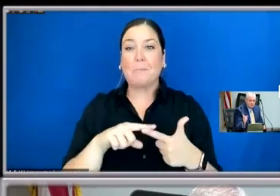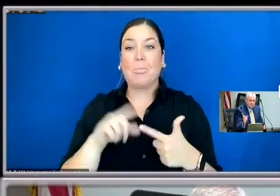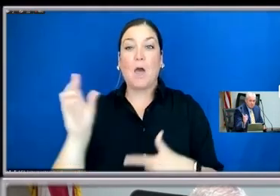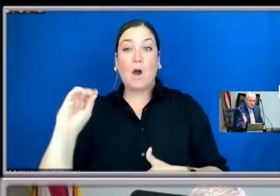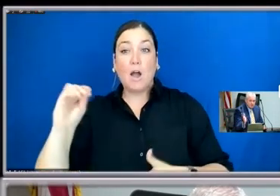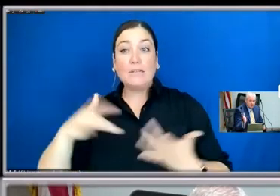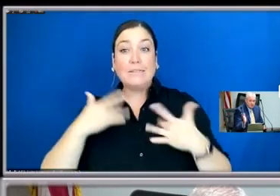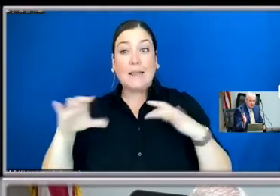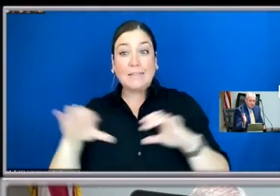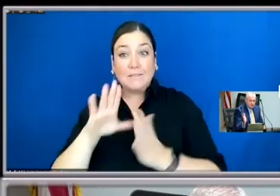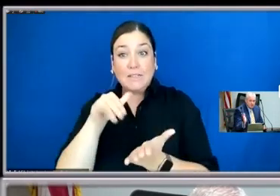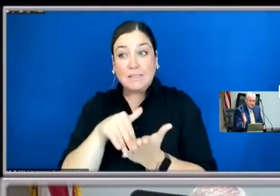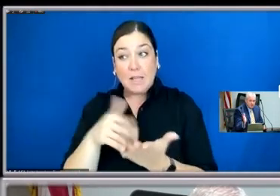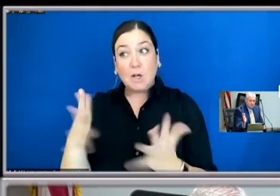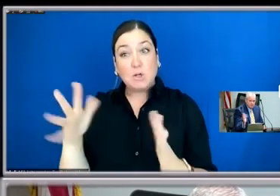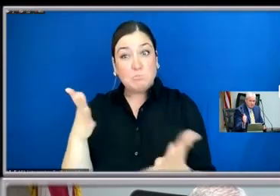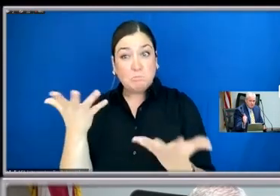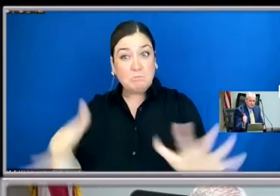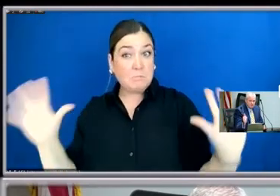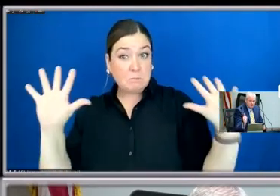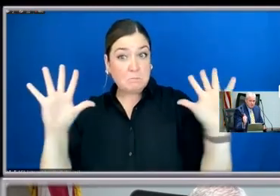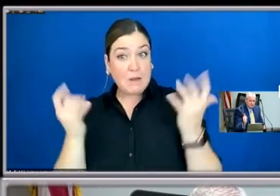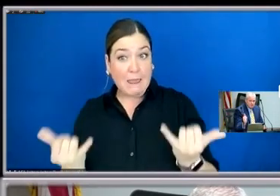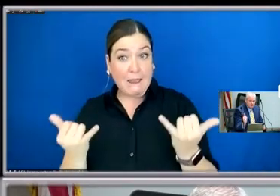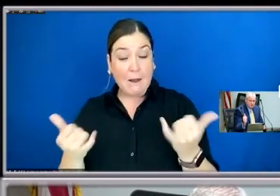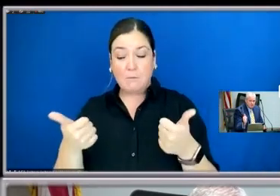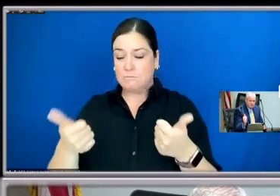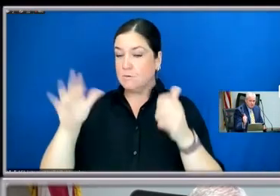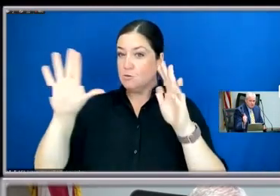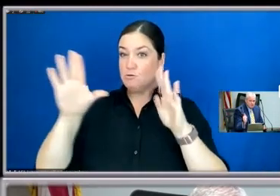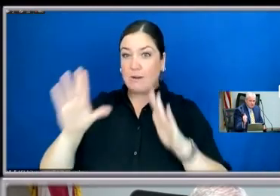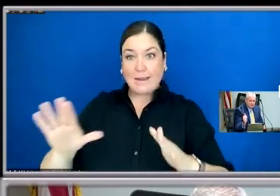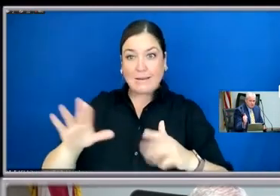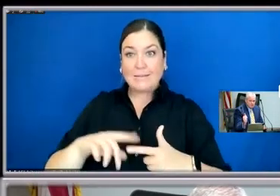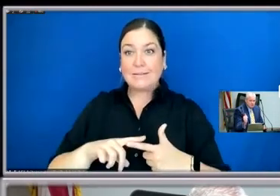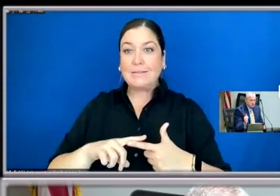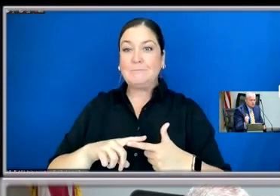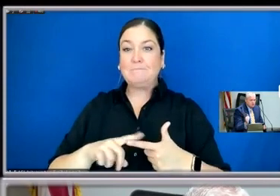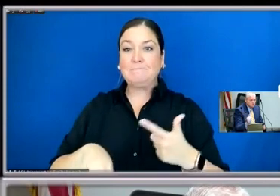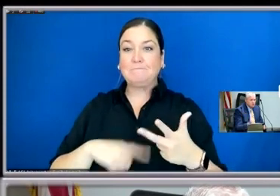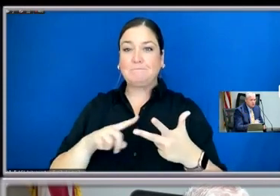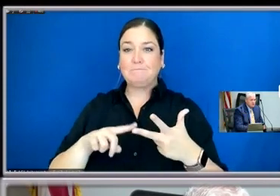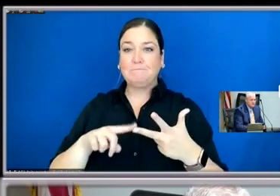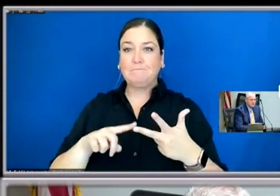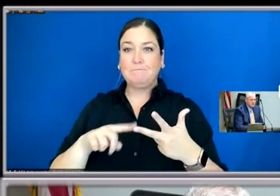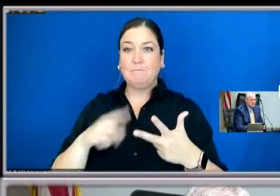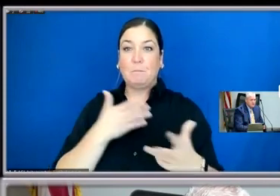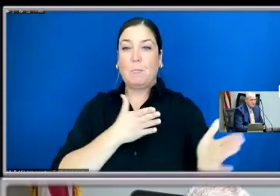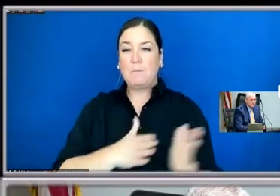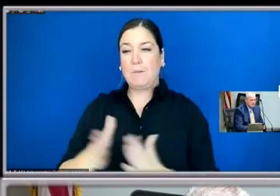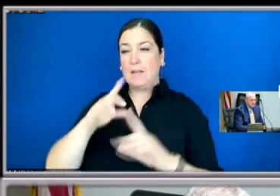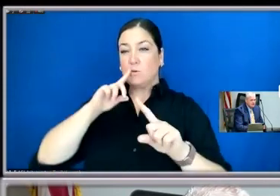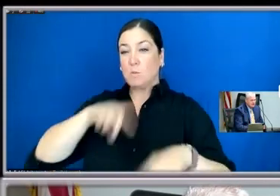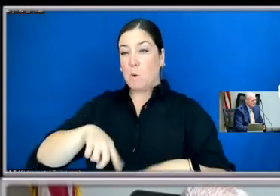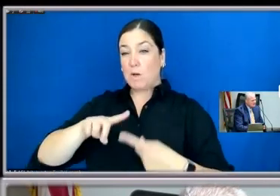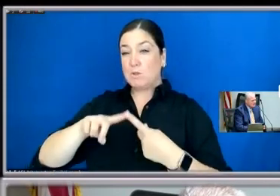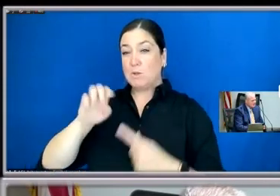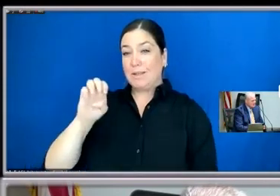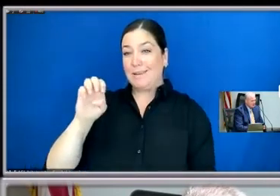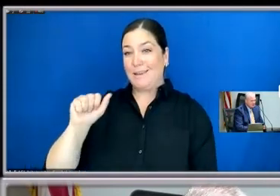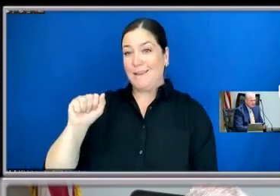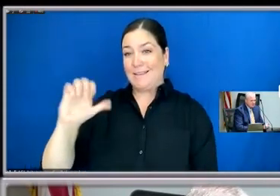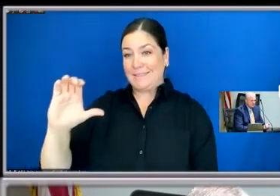much complete now, and that's been great. And then we plan to report to the EAC